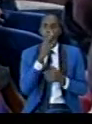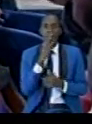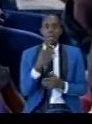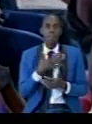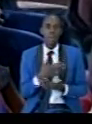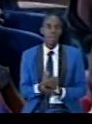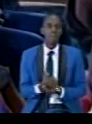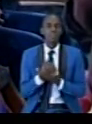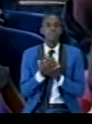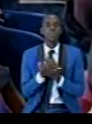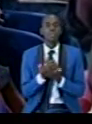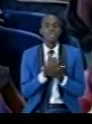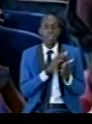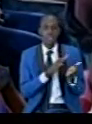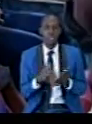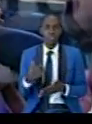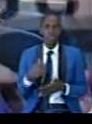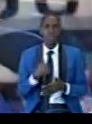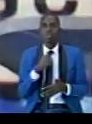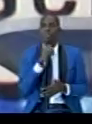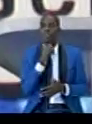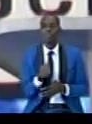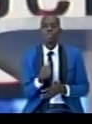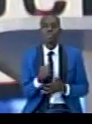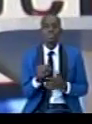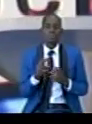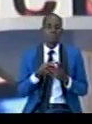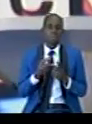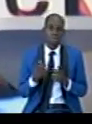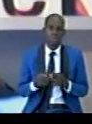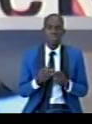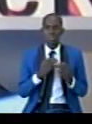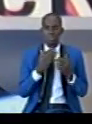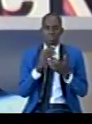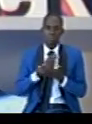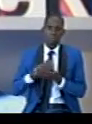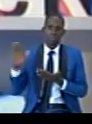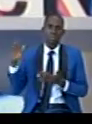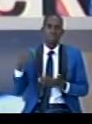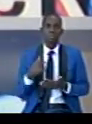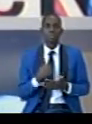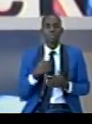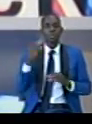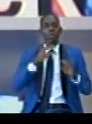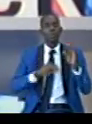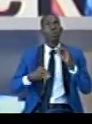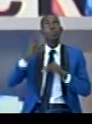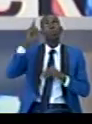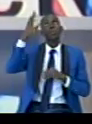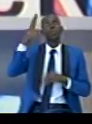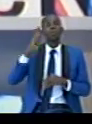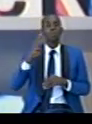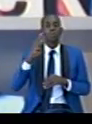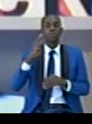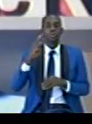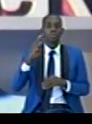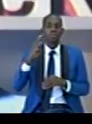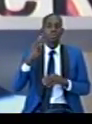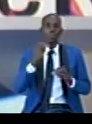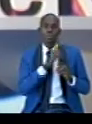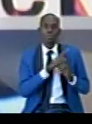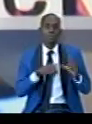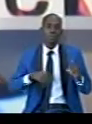my help. Leave me not, neither forsake me, O Lord, the God of